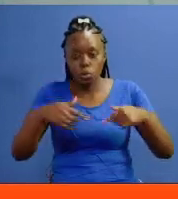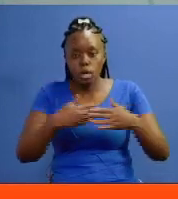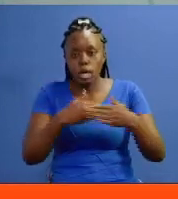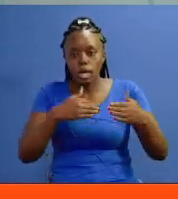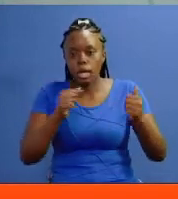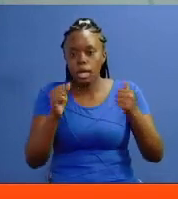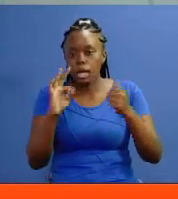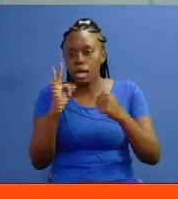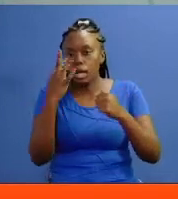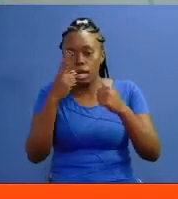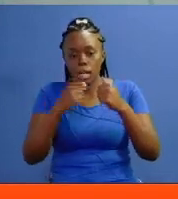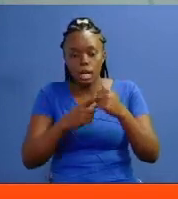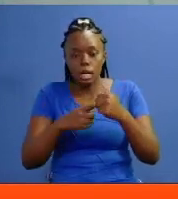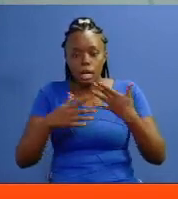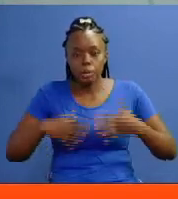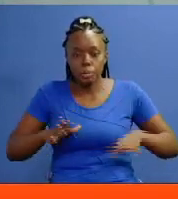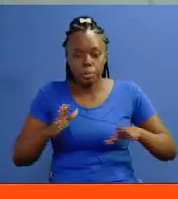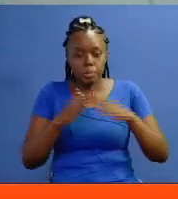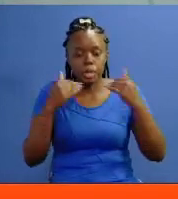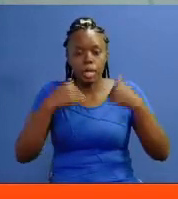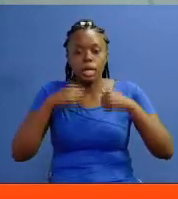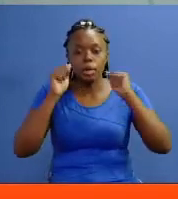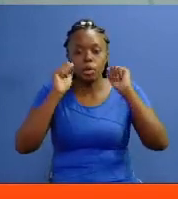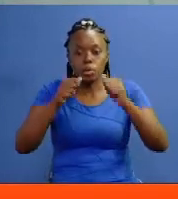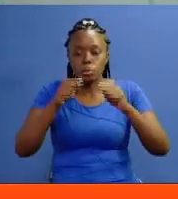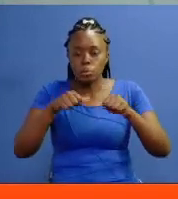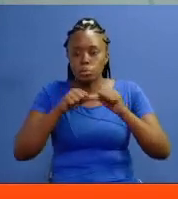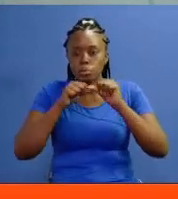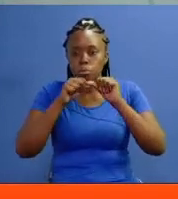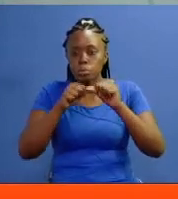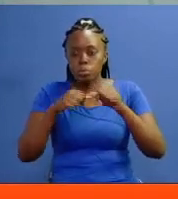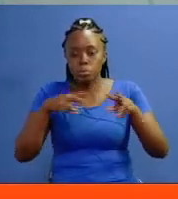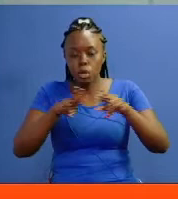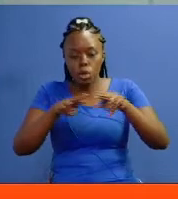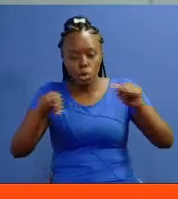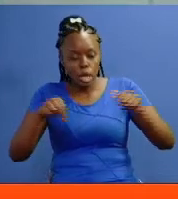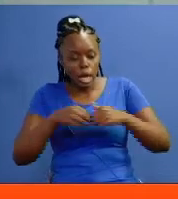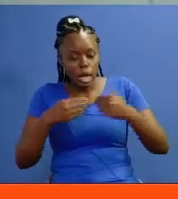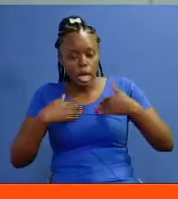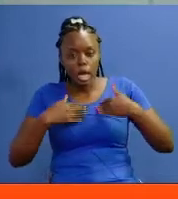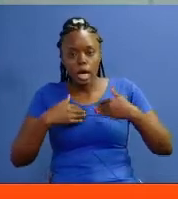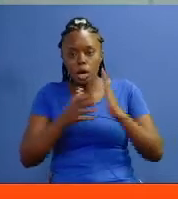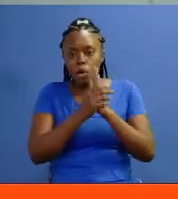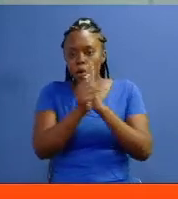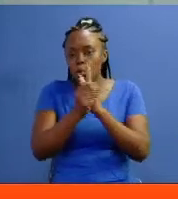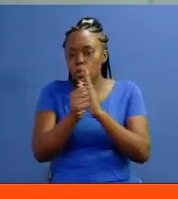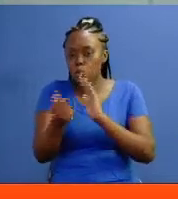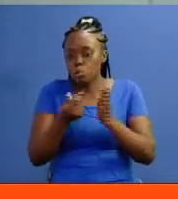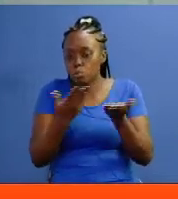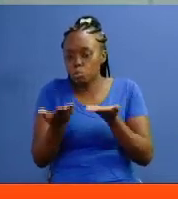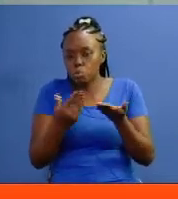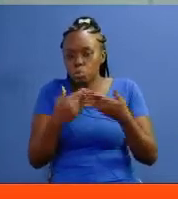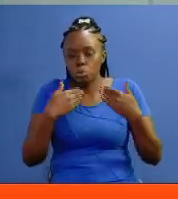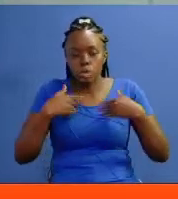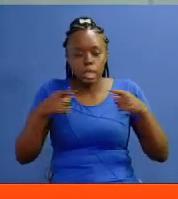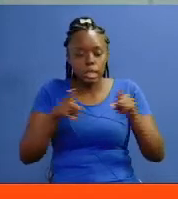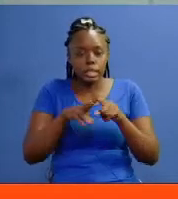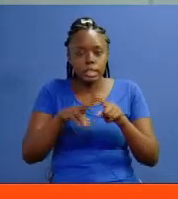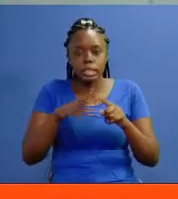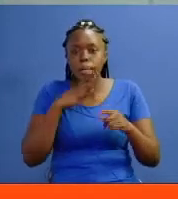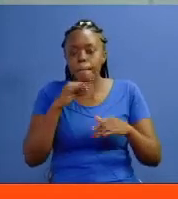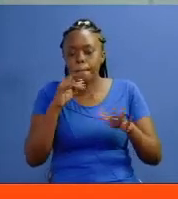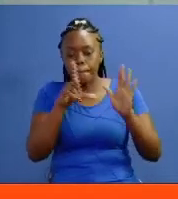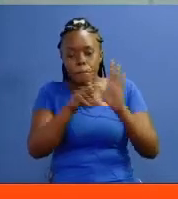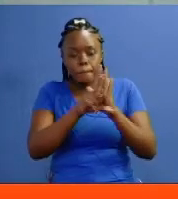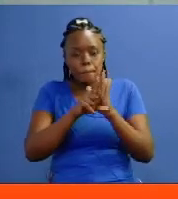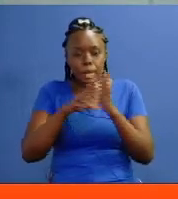total of 36 shortlisted candidates had the opportunity to convince the panel on their qualification for the post that are required by law to